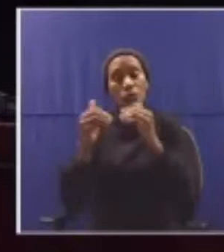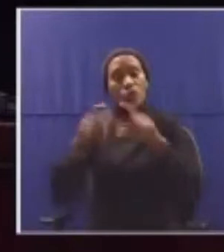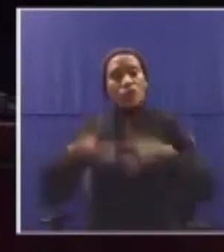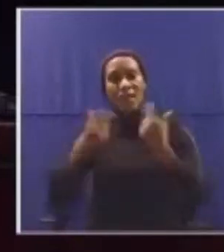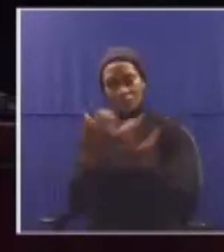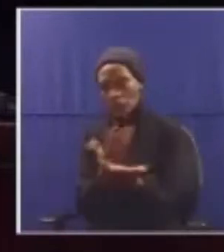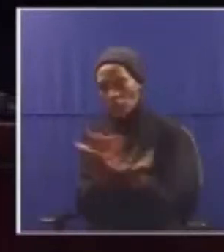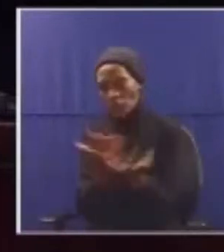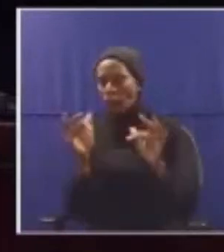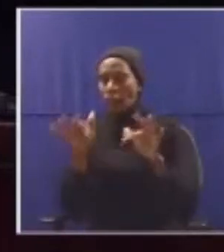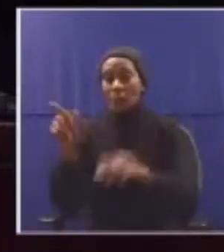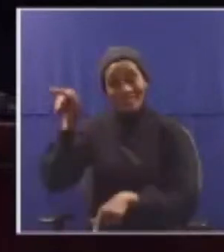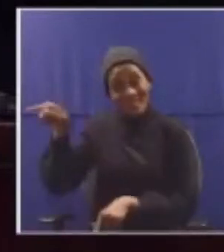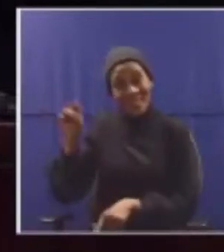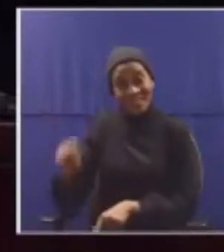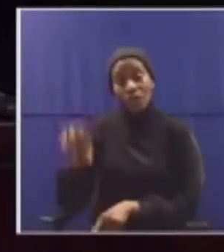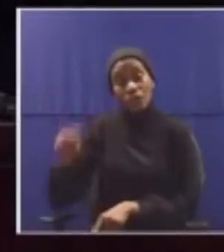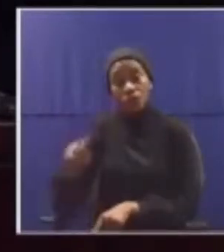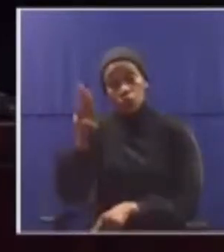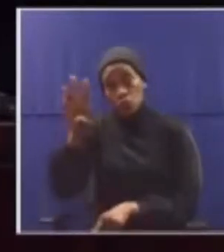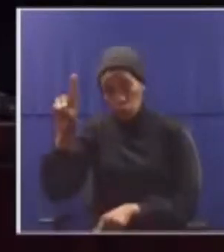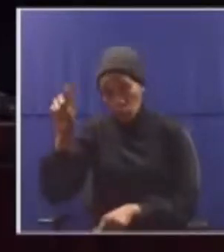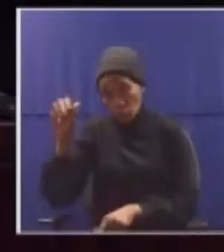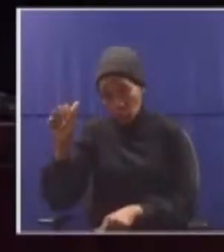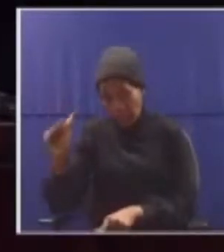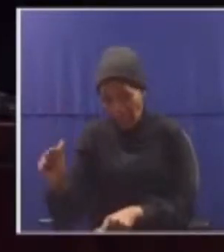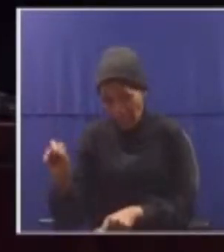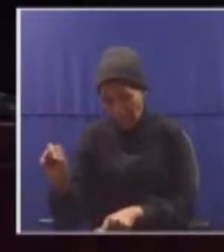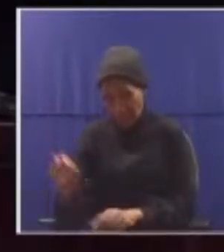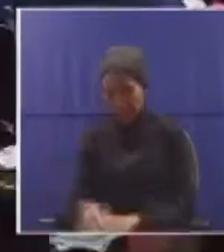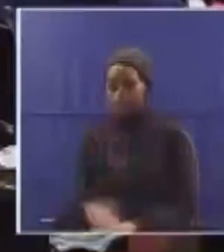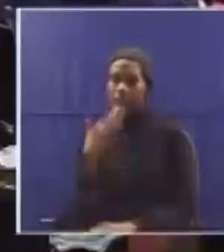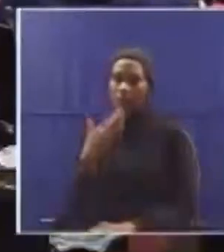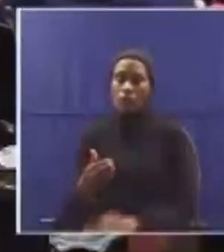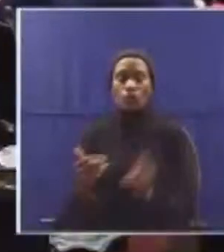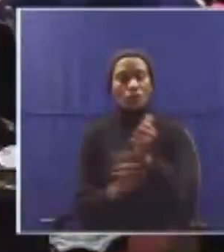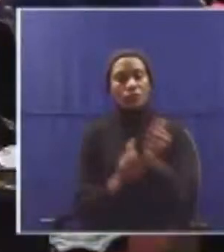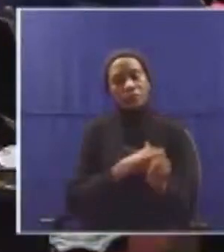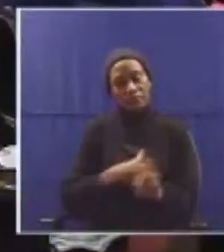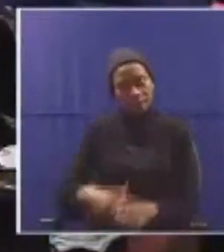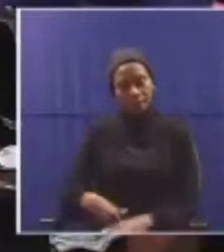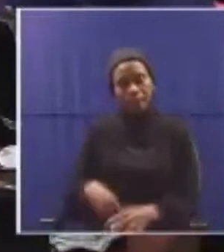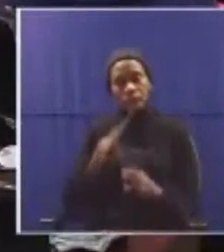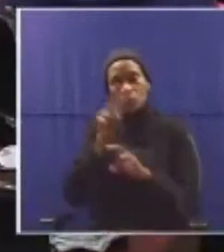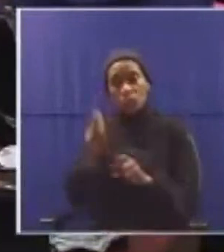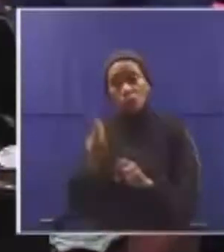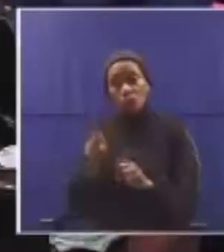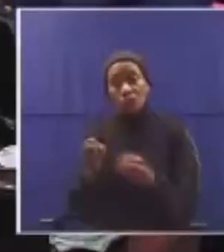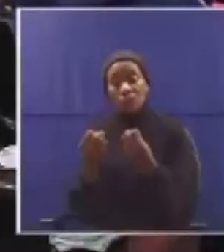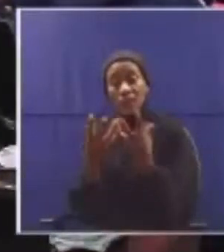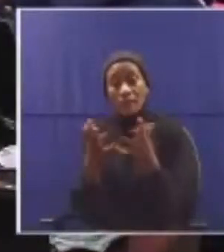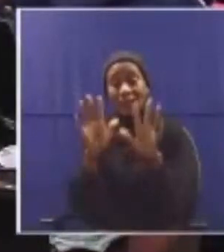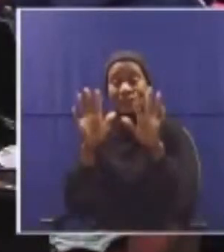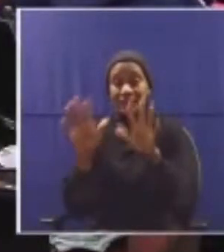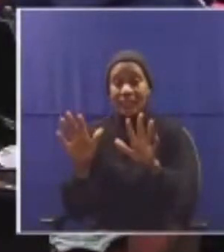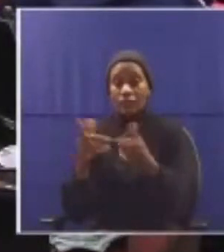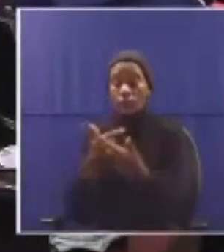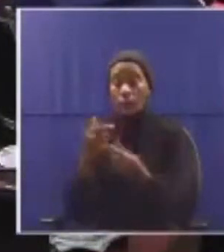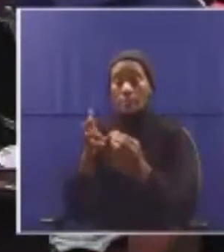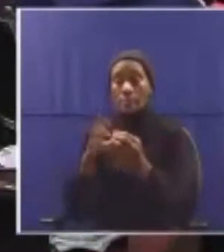much, Honorable Speaker. Thank you, Honorable Deputy President. Question number 10 has been asked by the Honorable